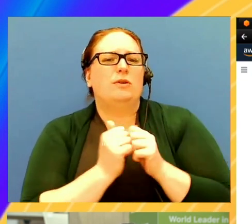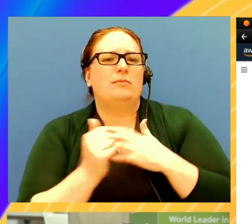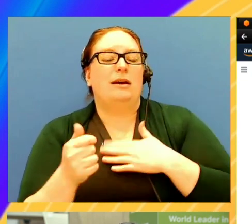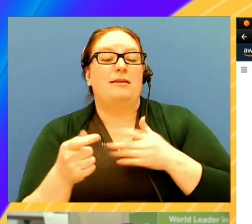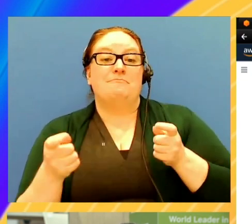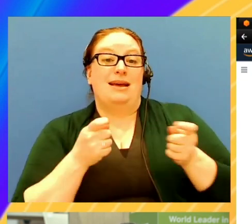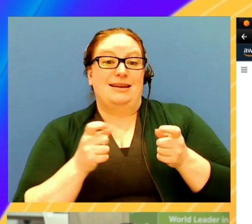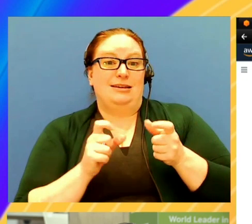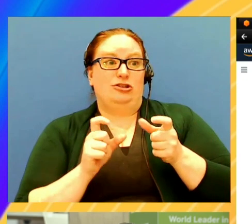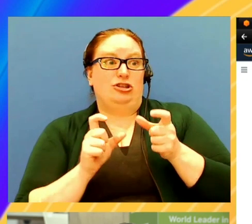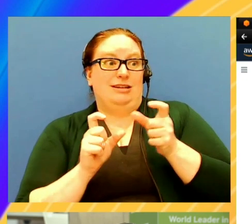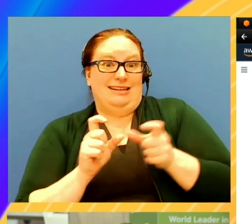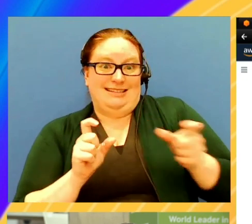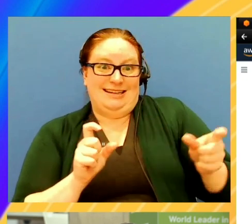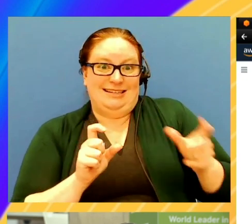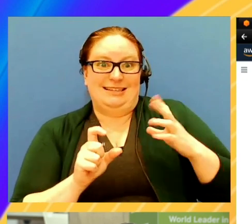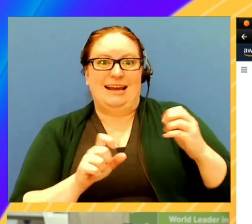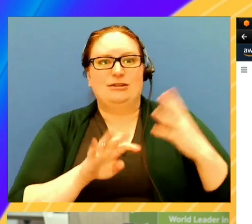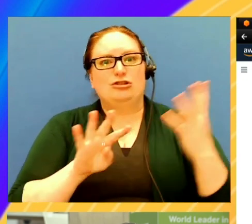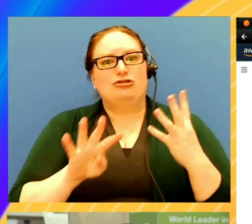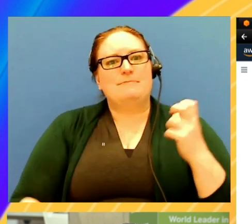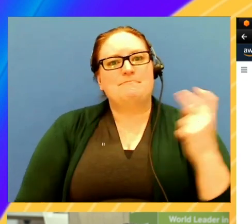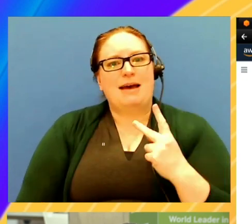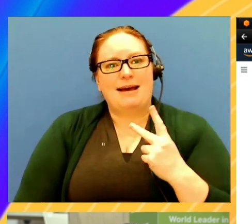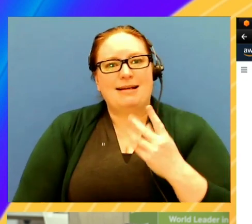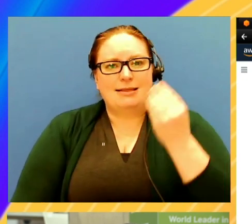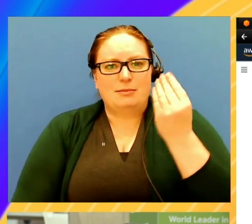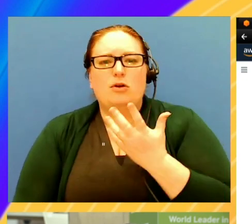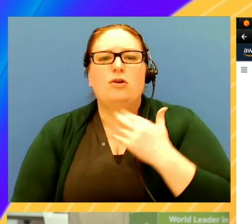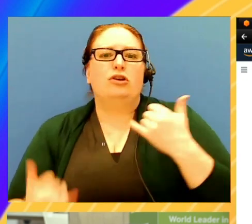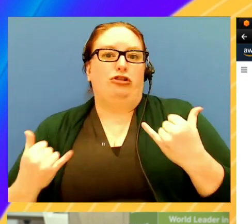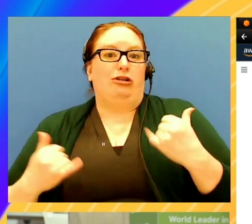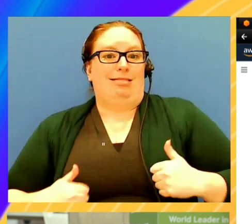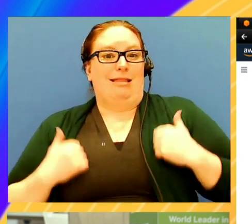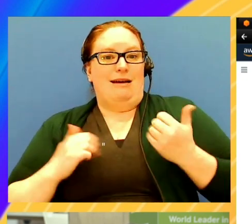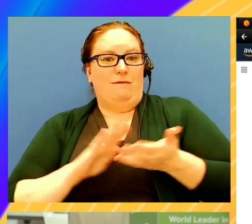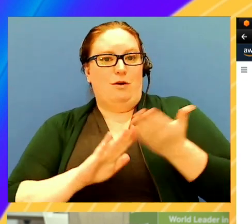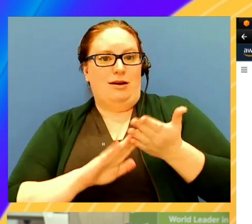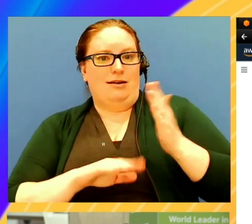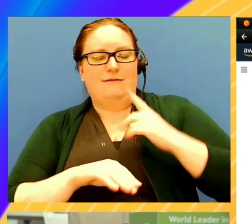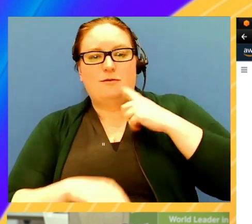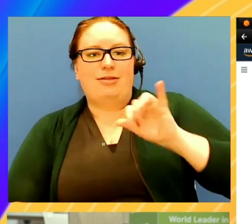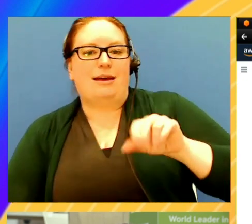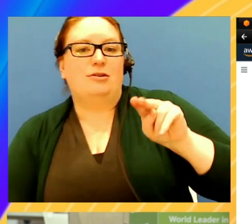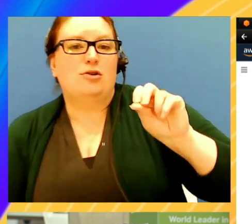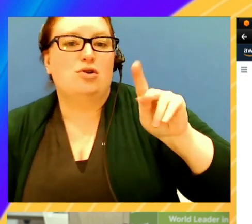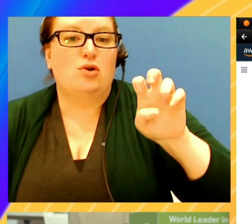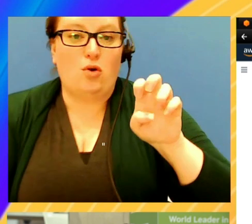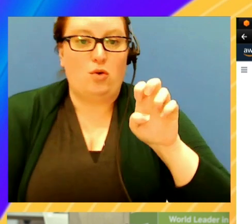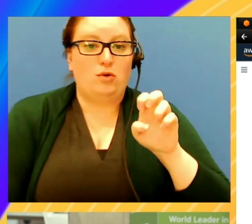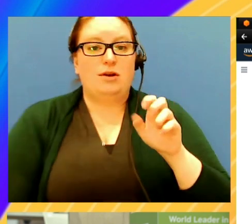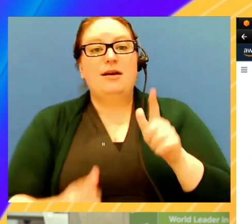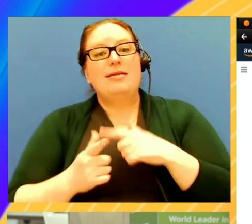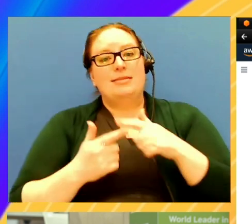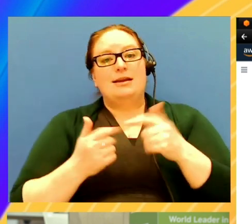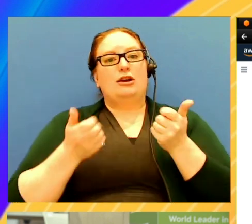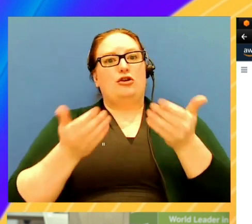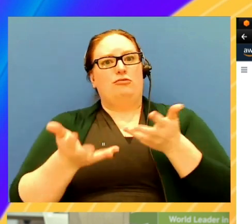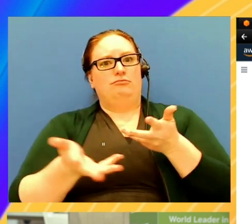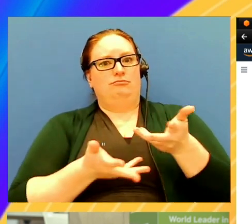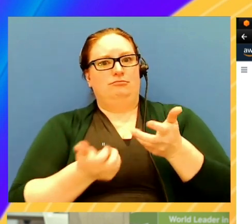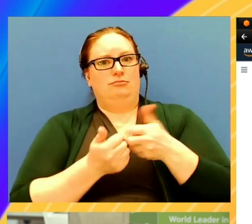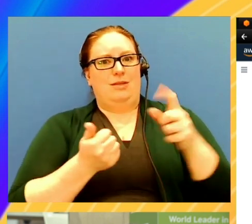instance and stream back to me what are those currently live running processes on that node. And then I can go and interact with them as well. So I can start